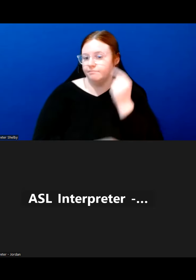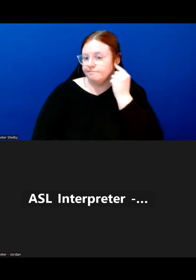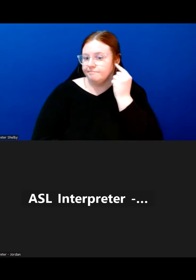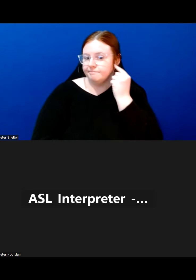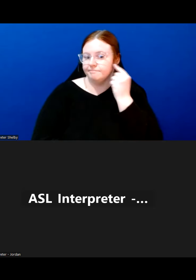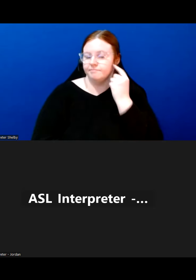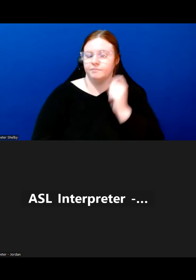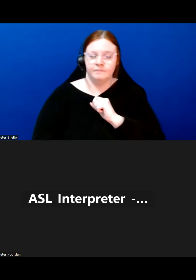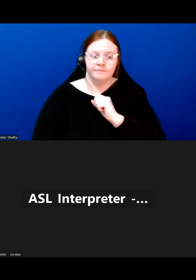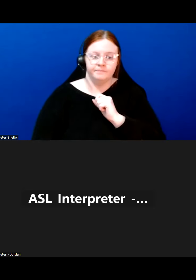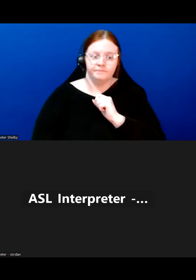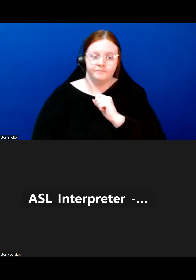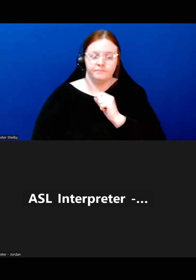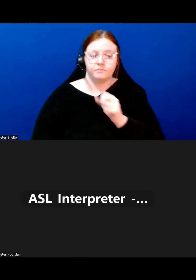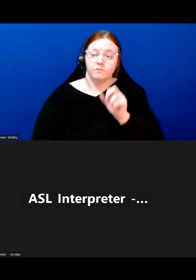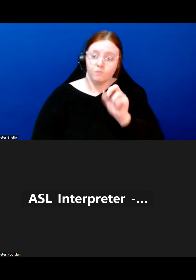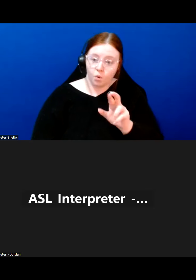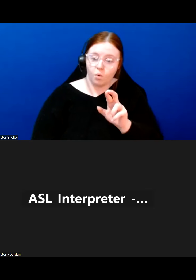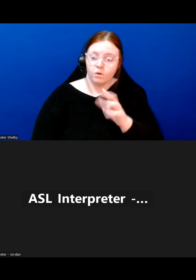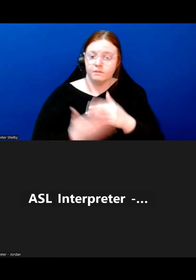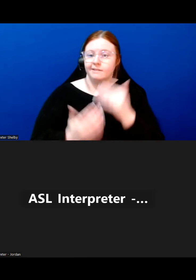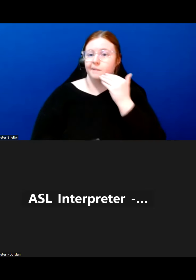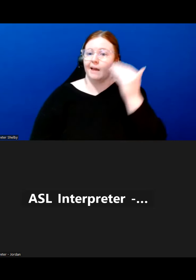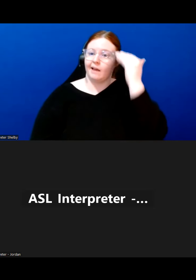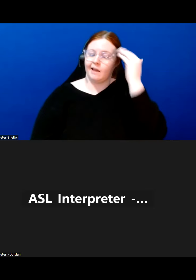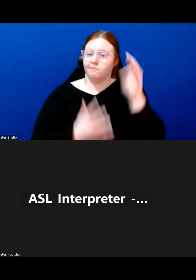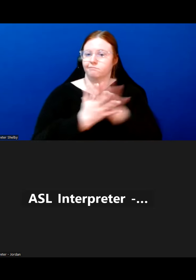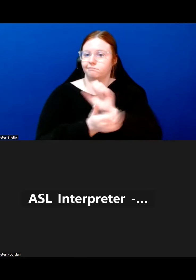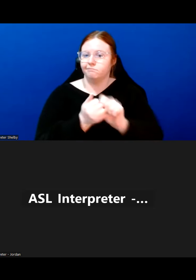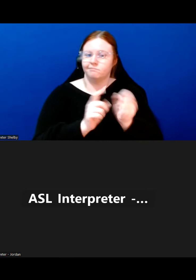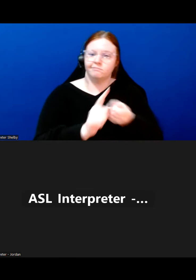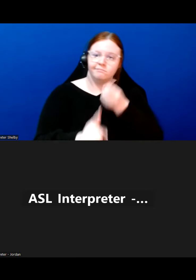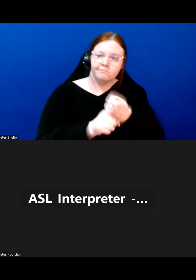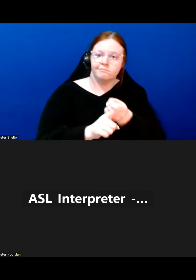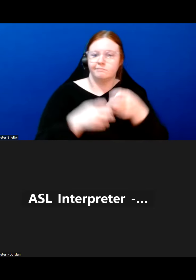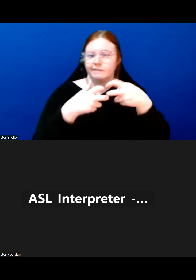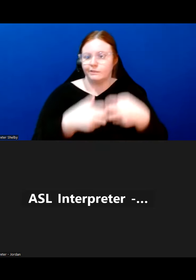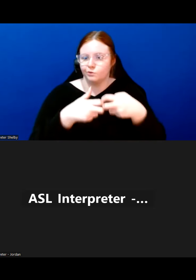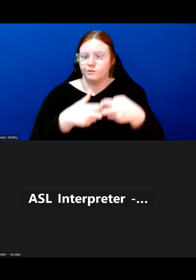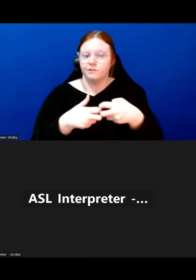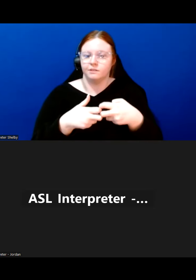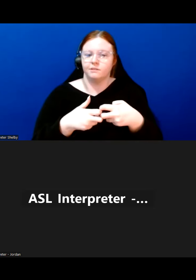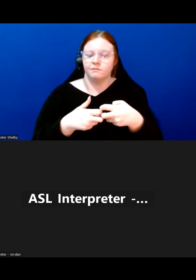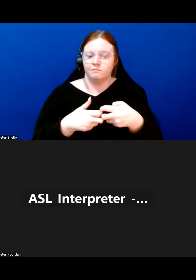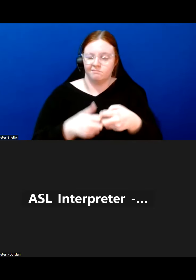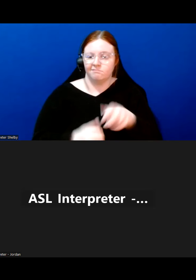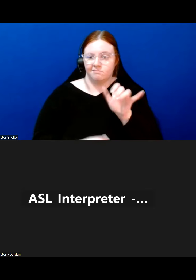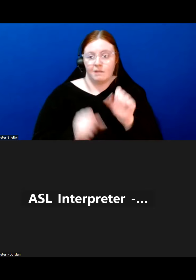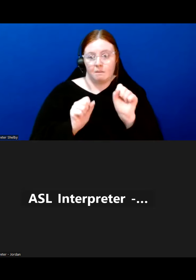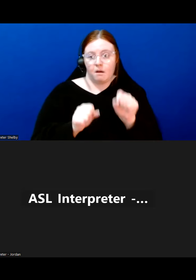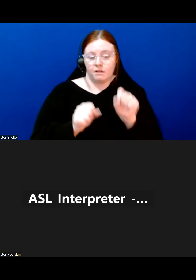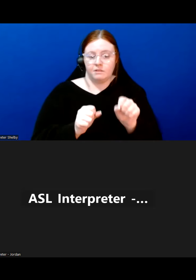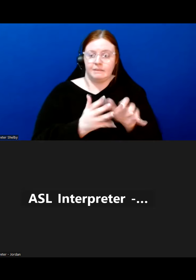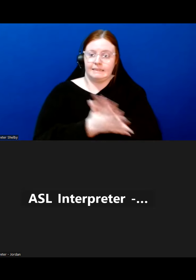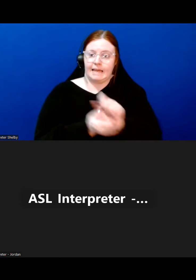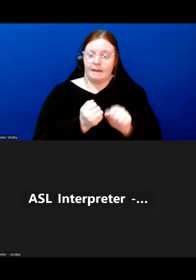your middle ear, or even some head traumas. It might be enough to damage those little